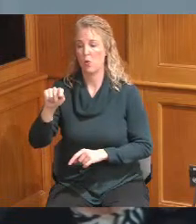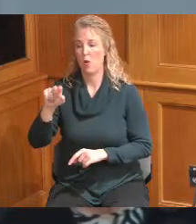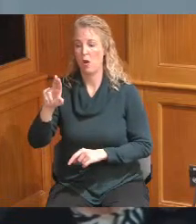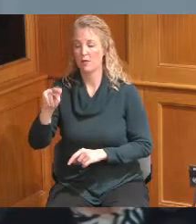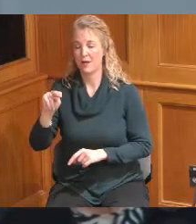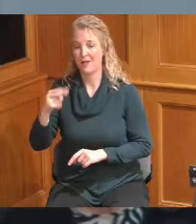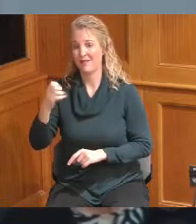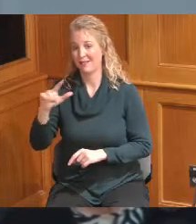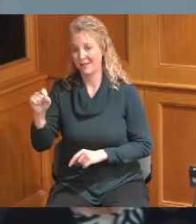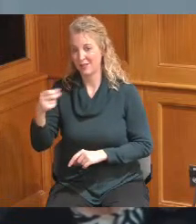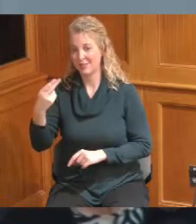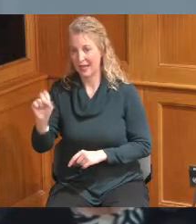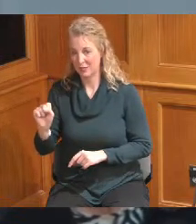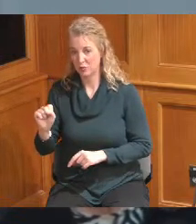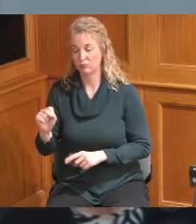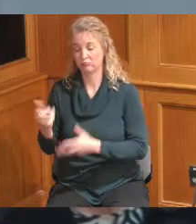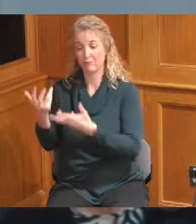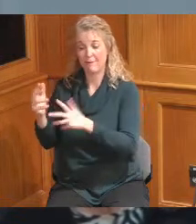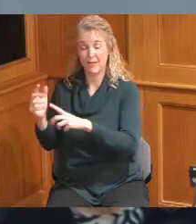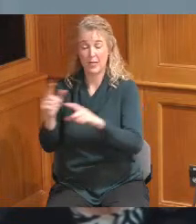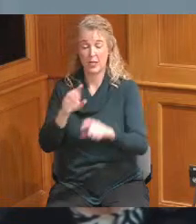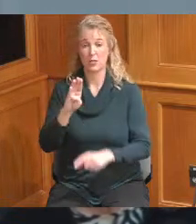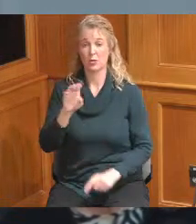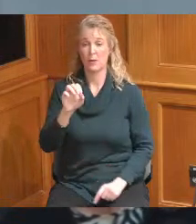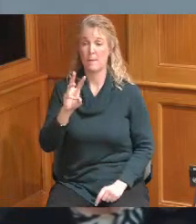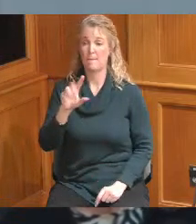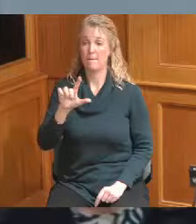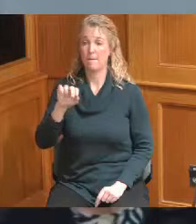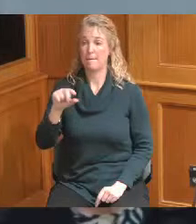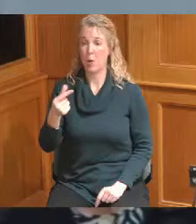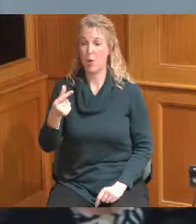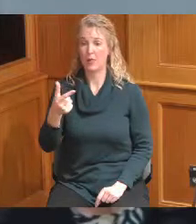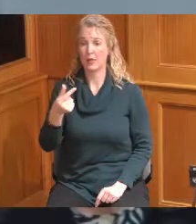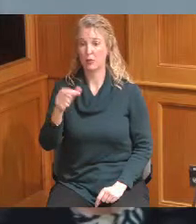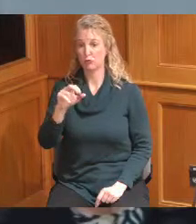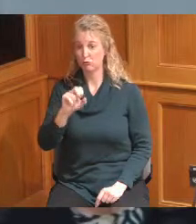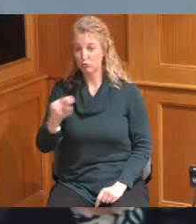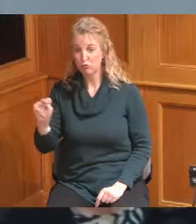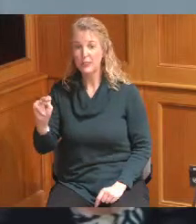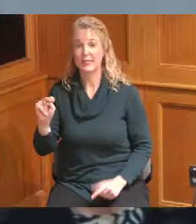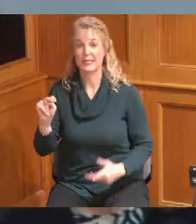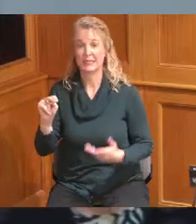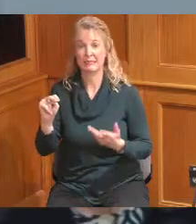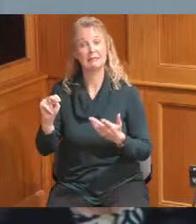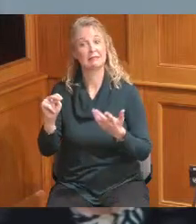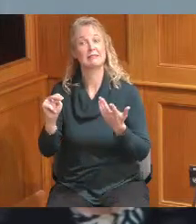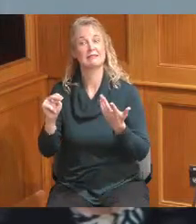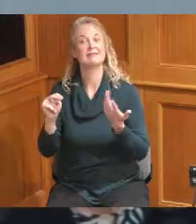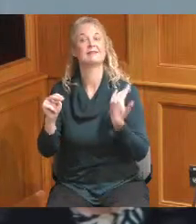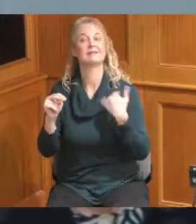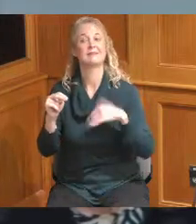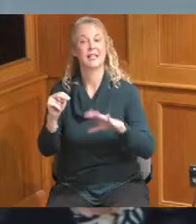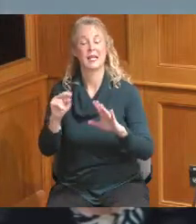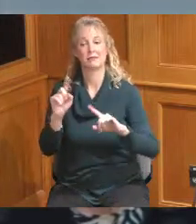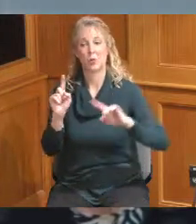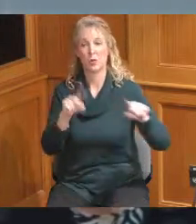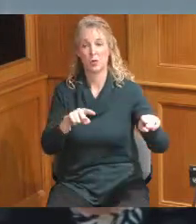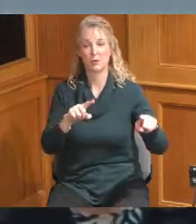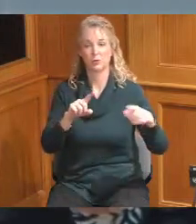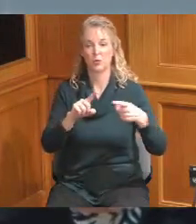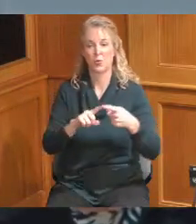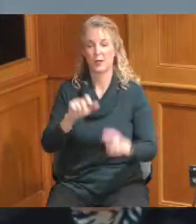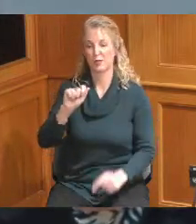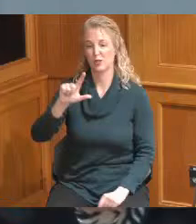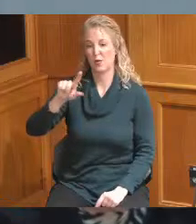Moore went on to Bowling Green State University, he crossed the burning sands into Alpha Phi Alpha fraternity. Nobody?